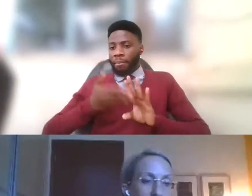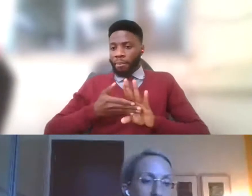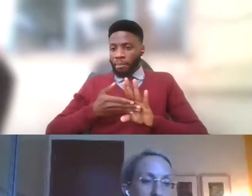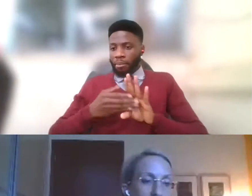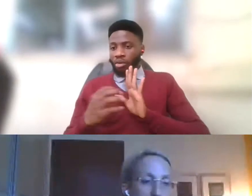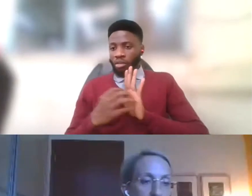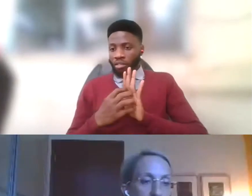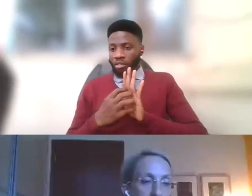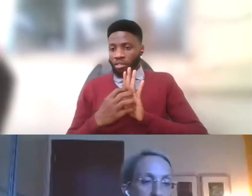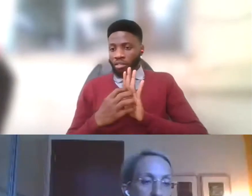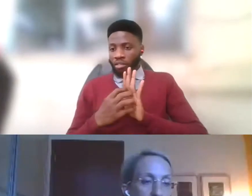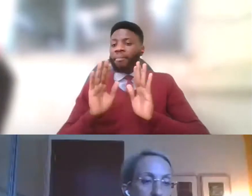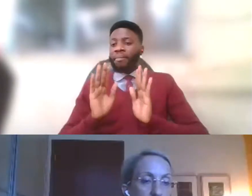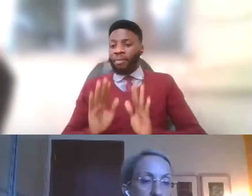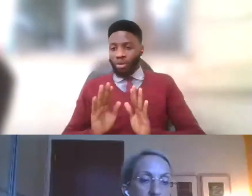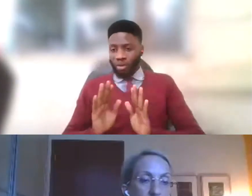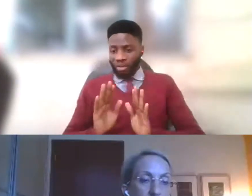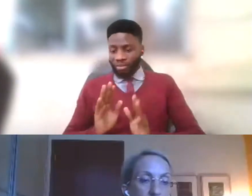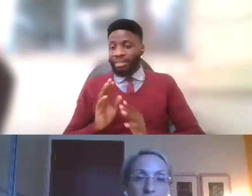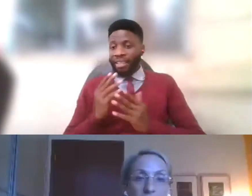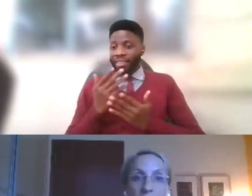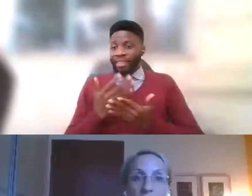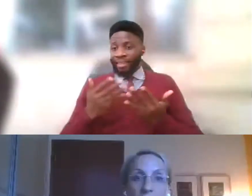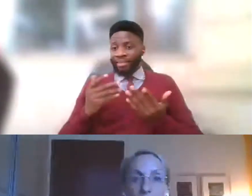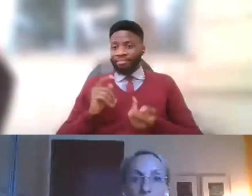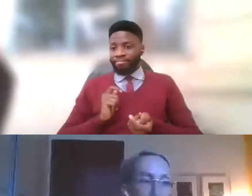region. Please come in, sir.